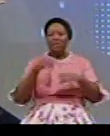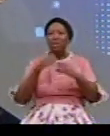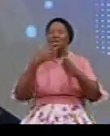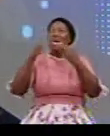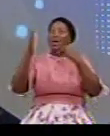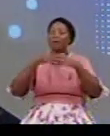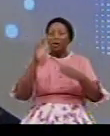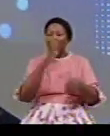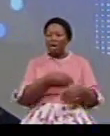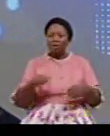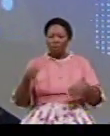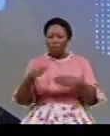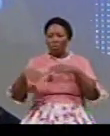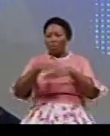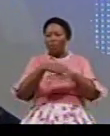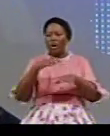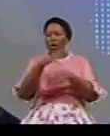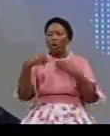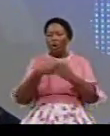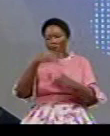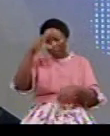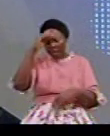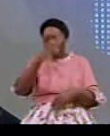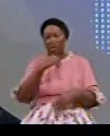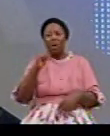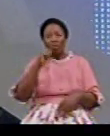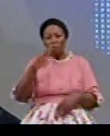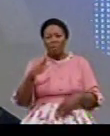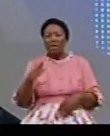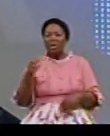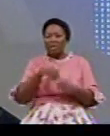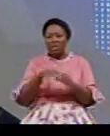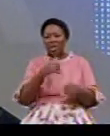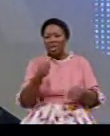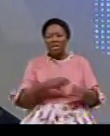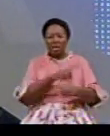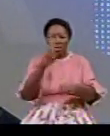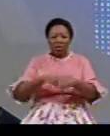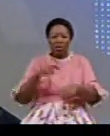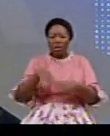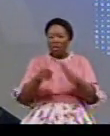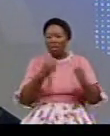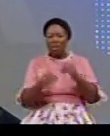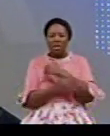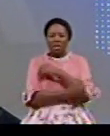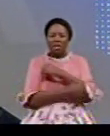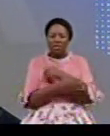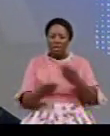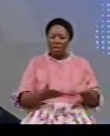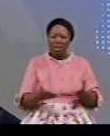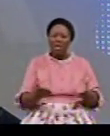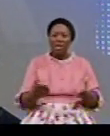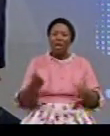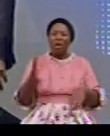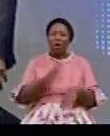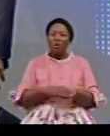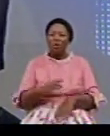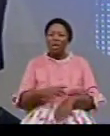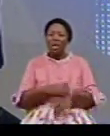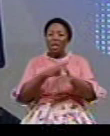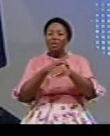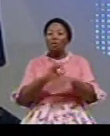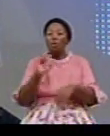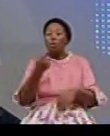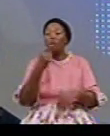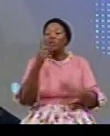Heaven needs a great amen. Number one is the restoration by